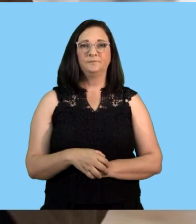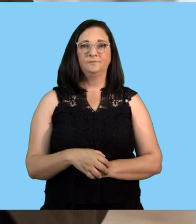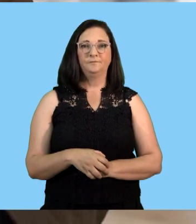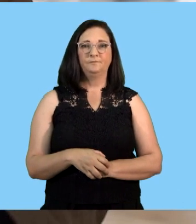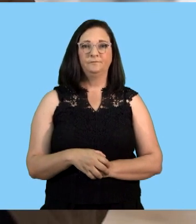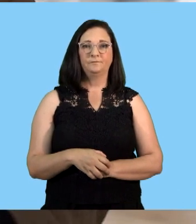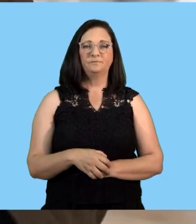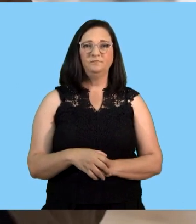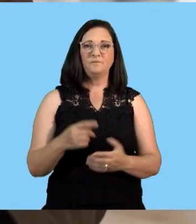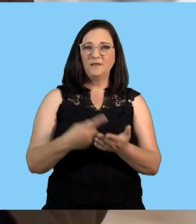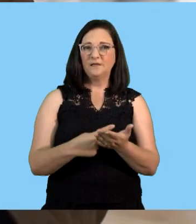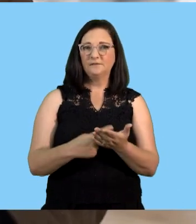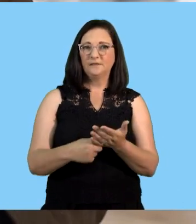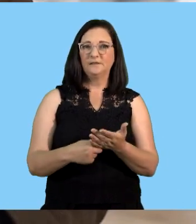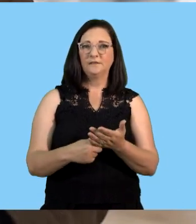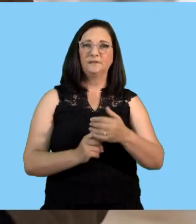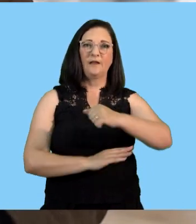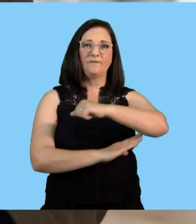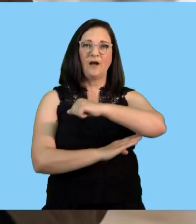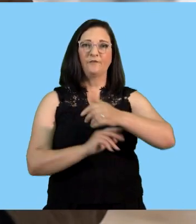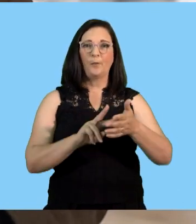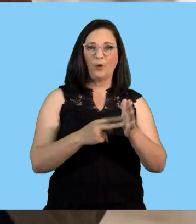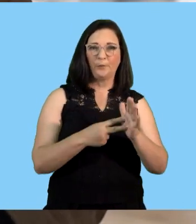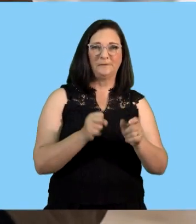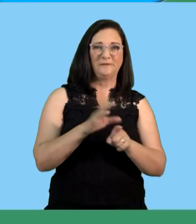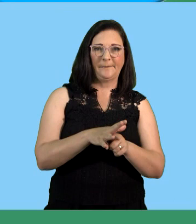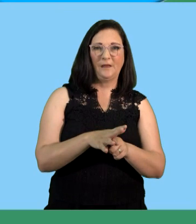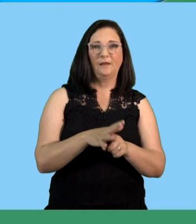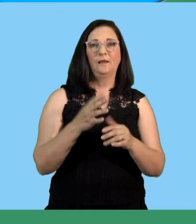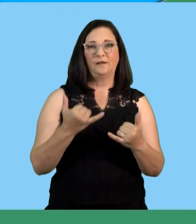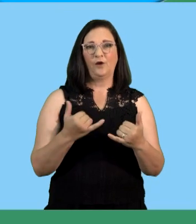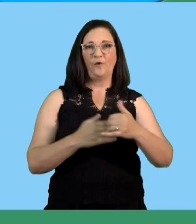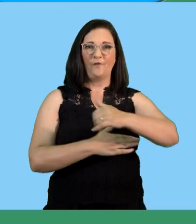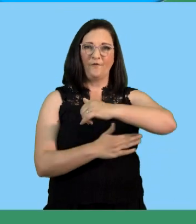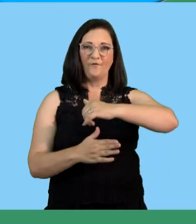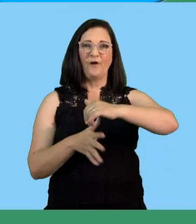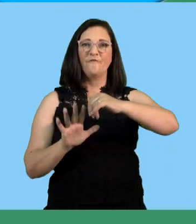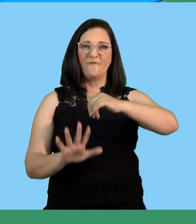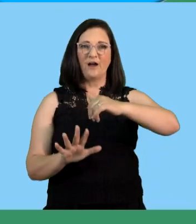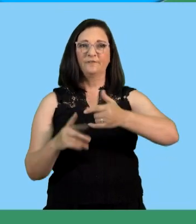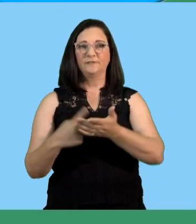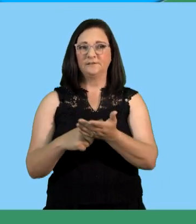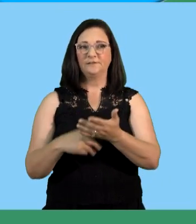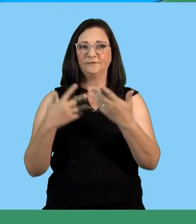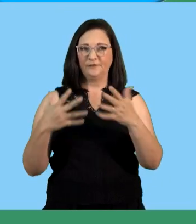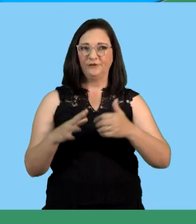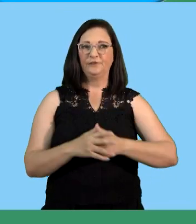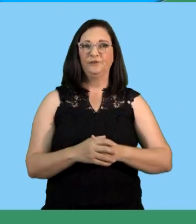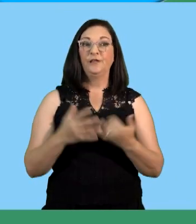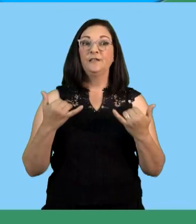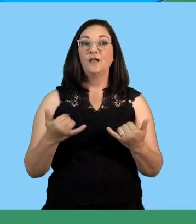discussed the basic five, which is your purpose, your impacts, and all that. So now we are looking at the special